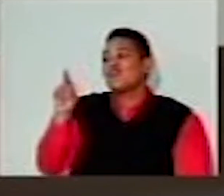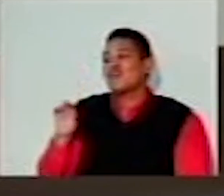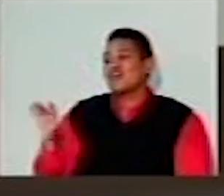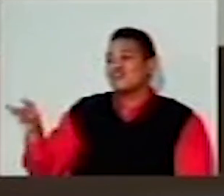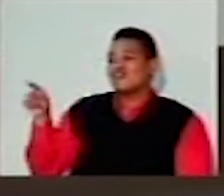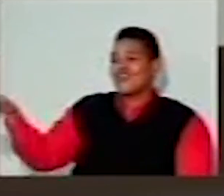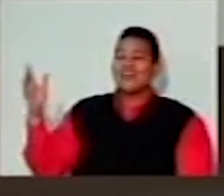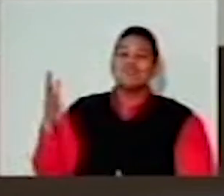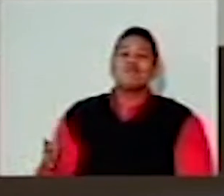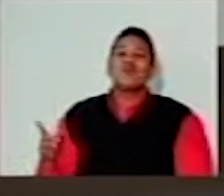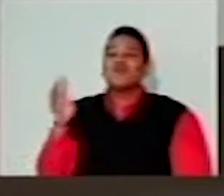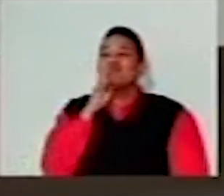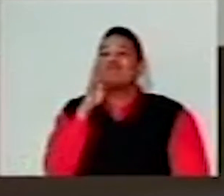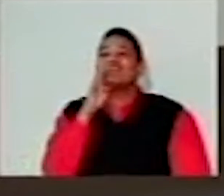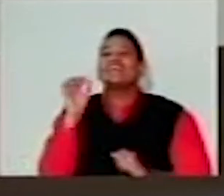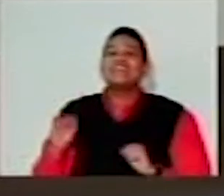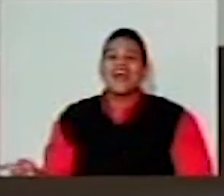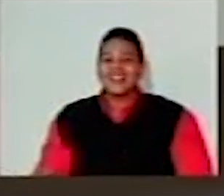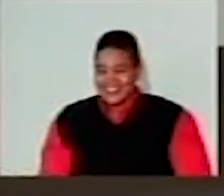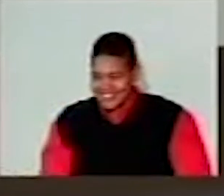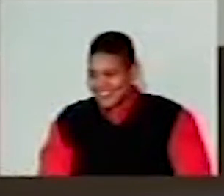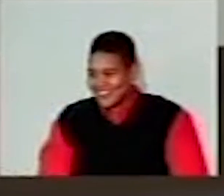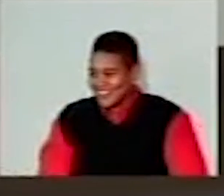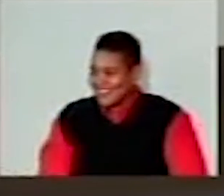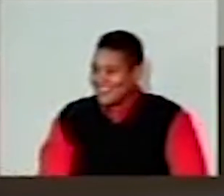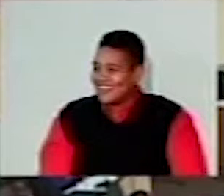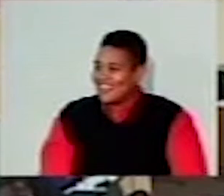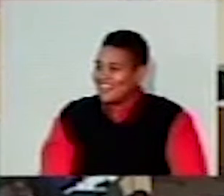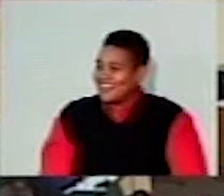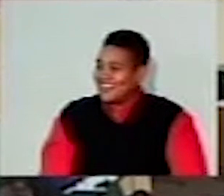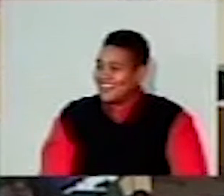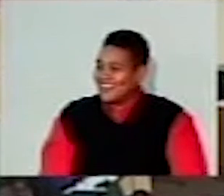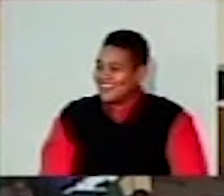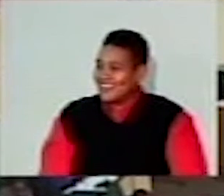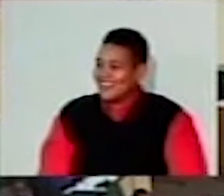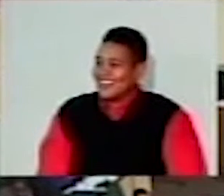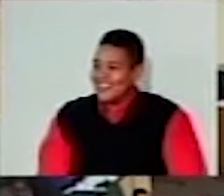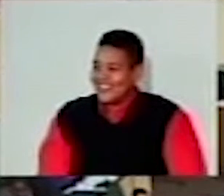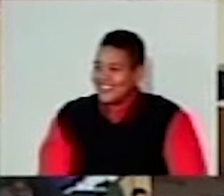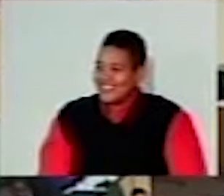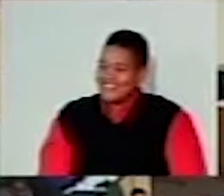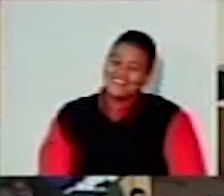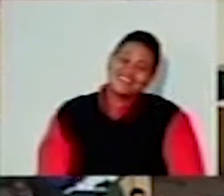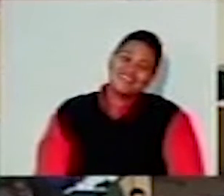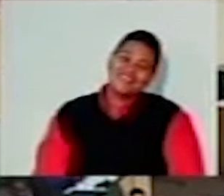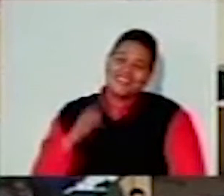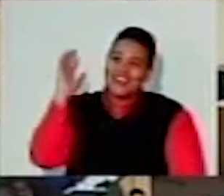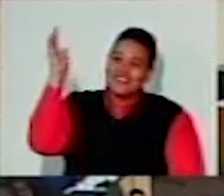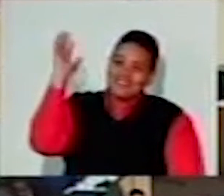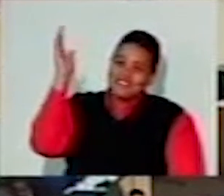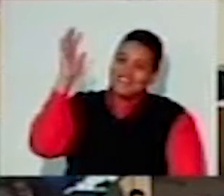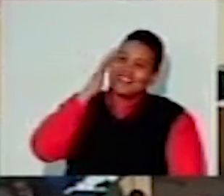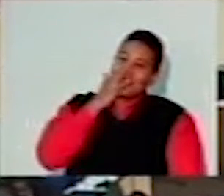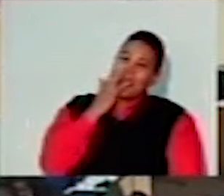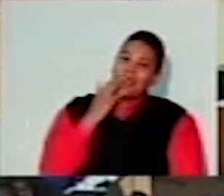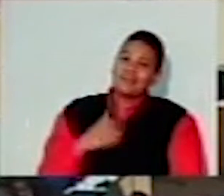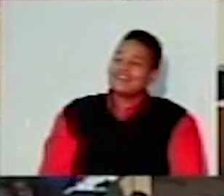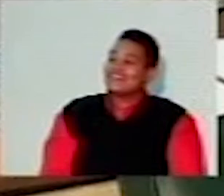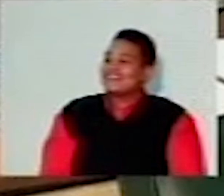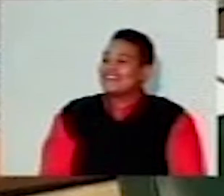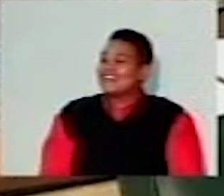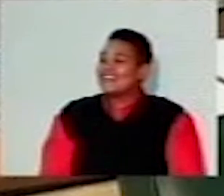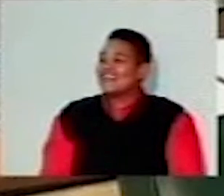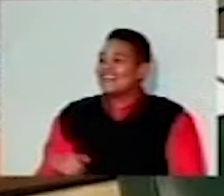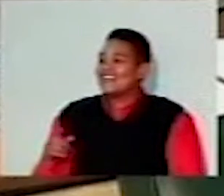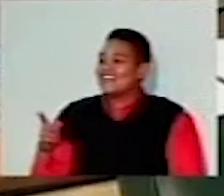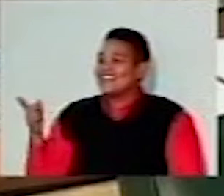foreman. And Mr. Speaker, he informed me that